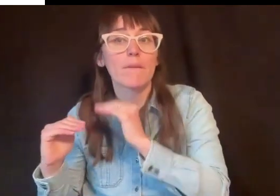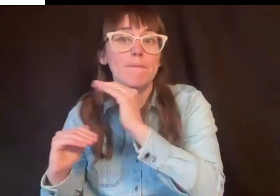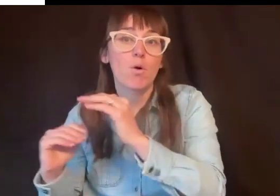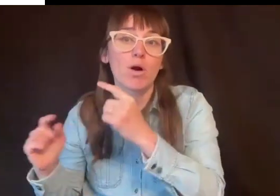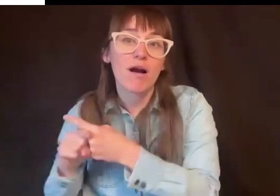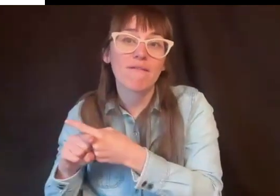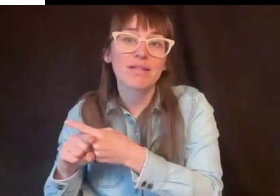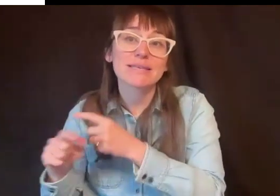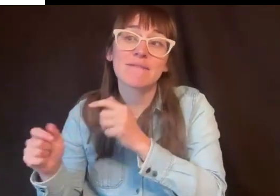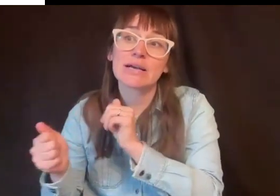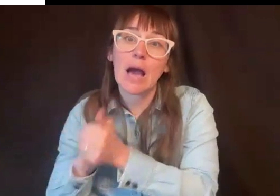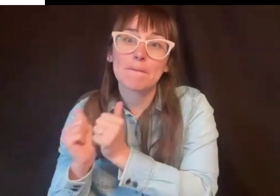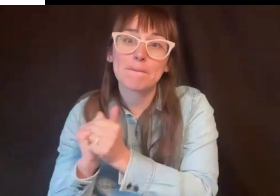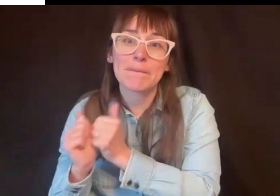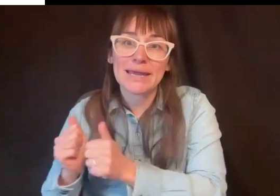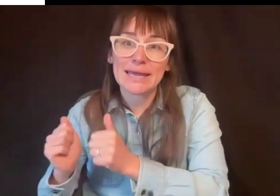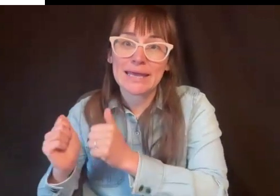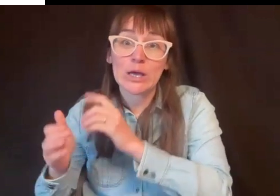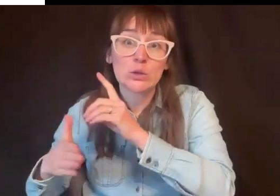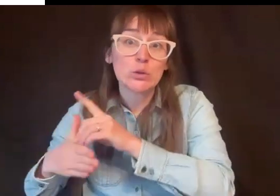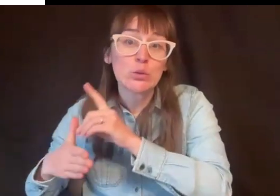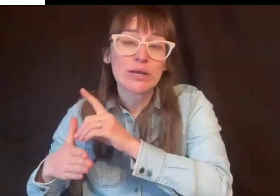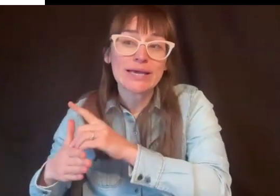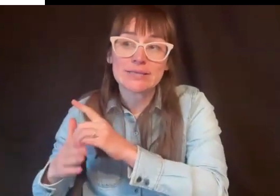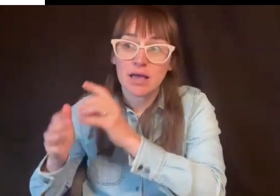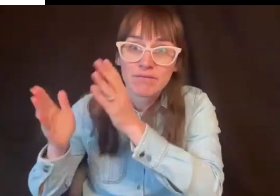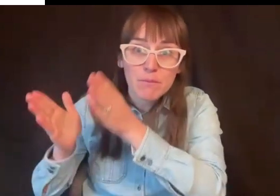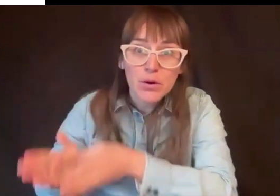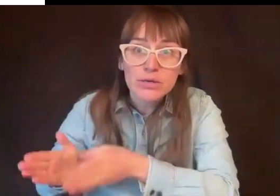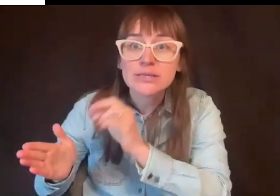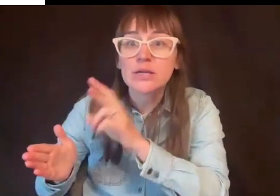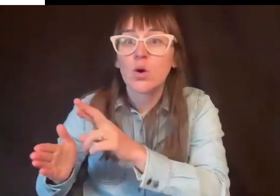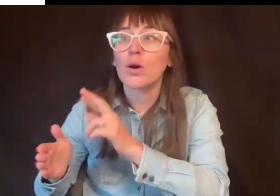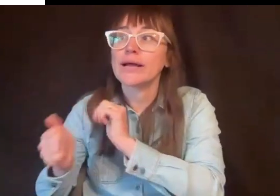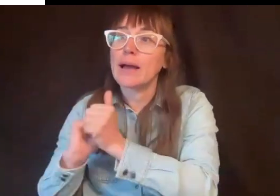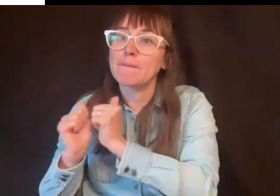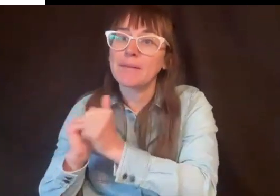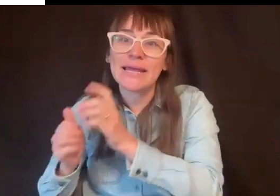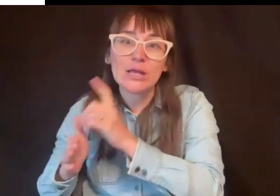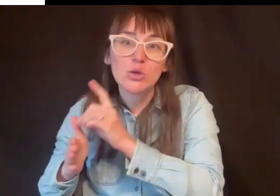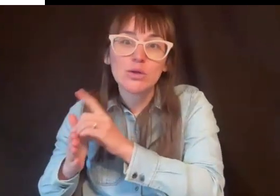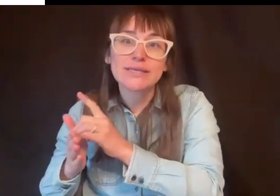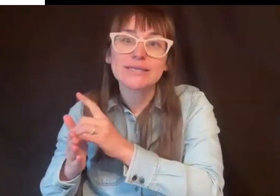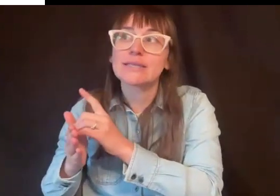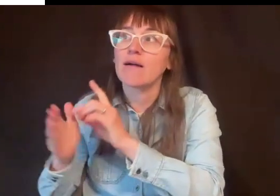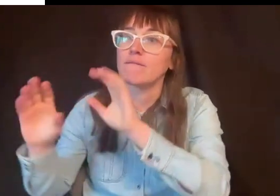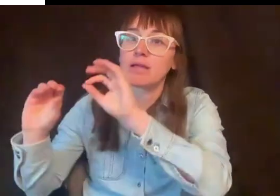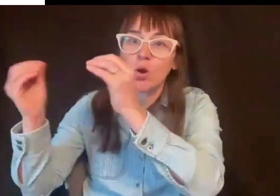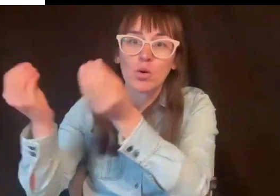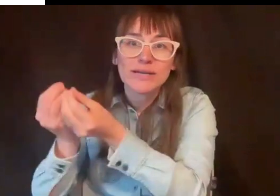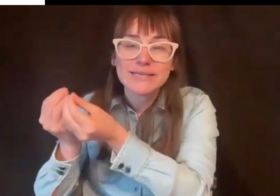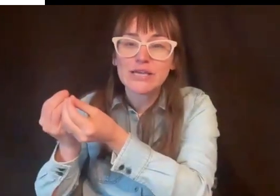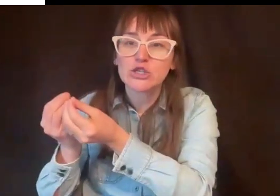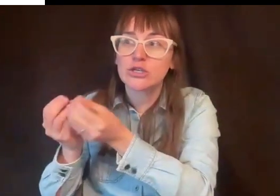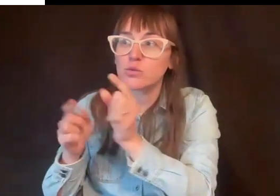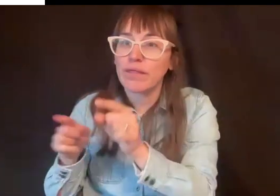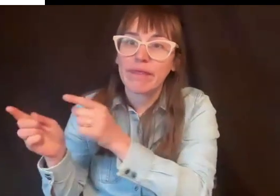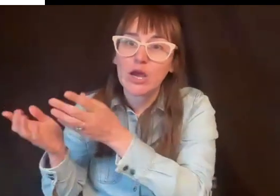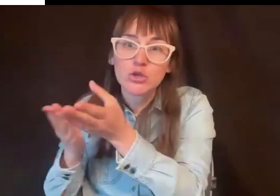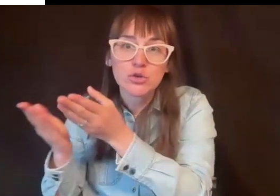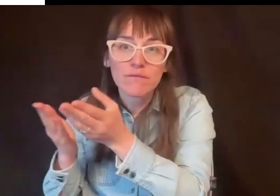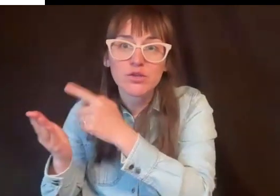an individual or between the competing duties, services, or programs of an organization and/or a portion